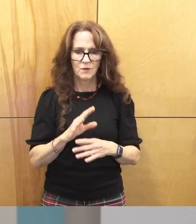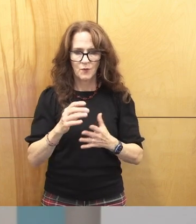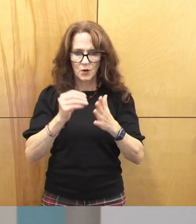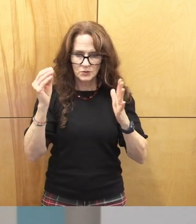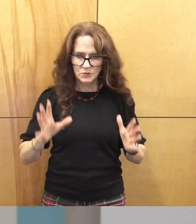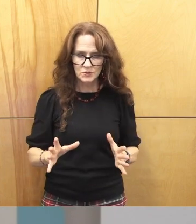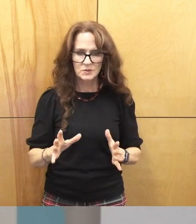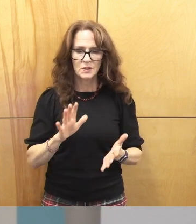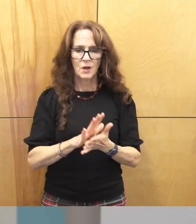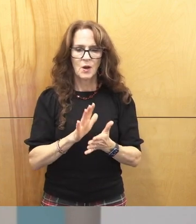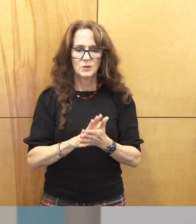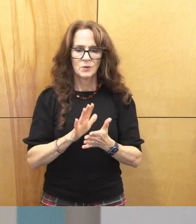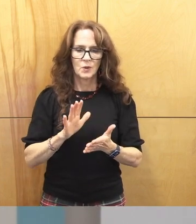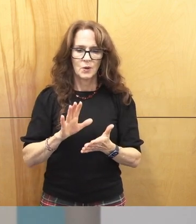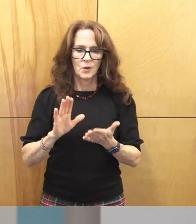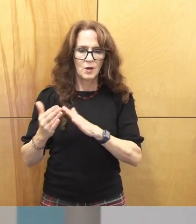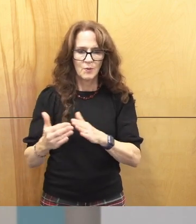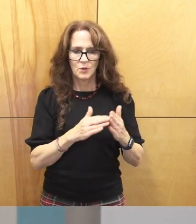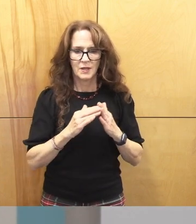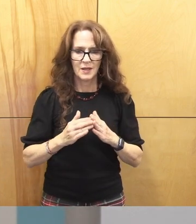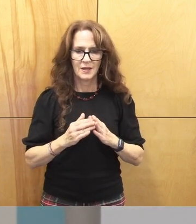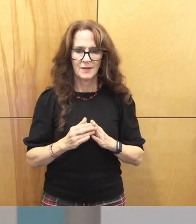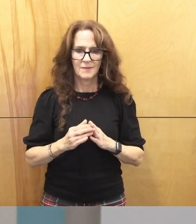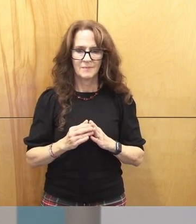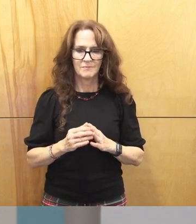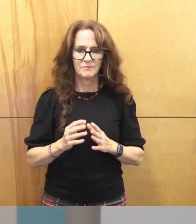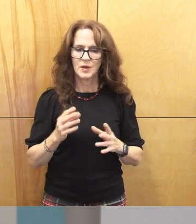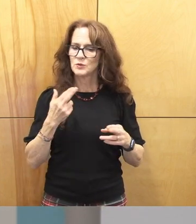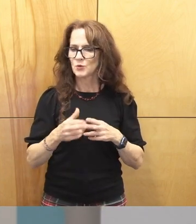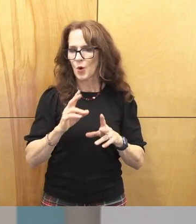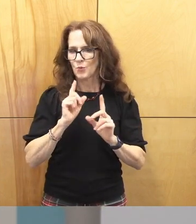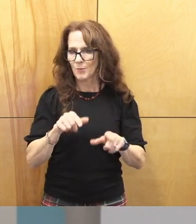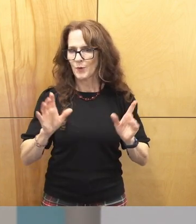students, for our school community, and that'll wrap up my report.